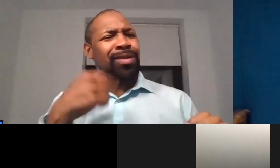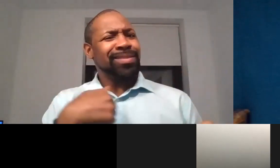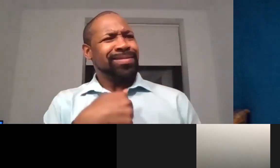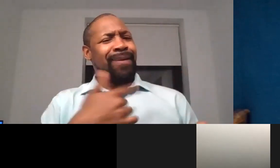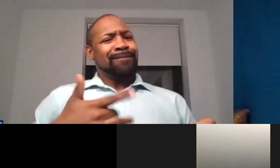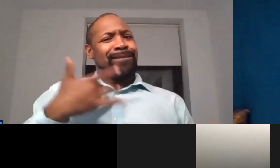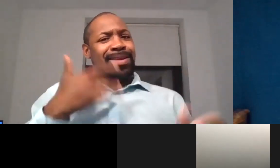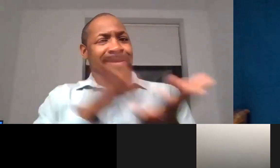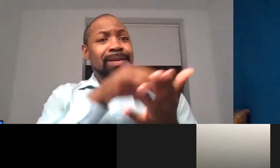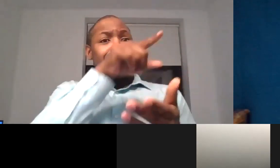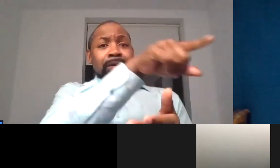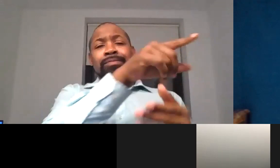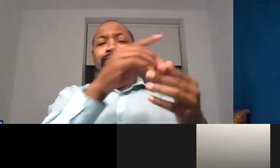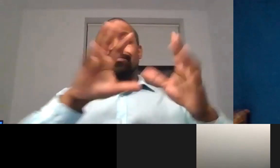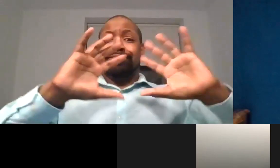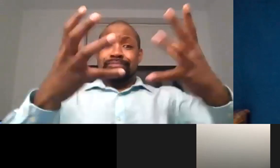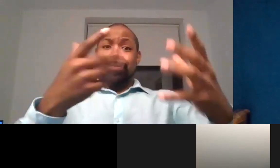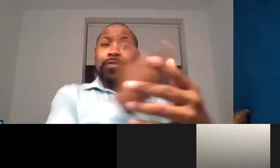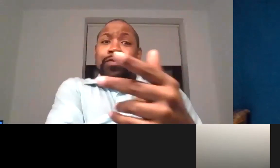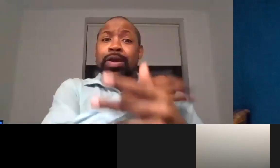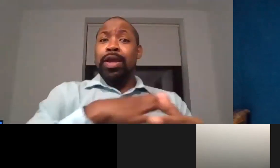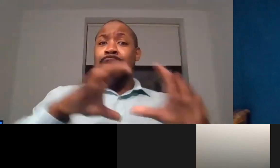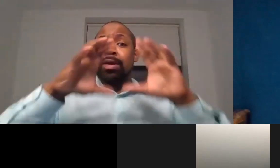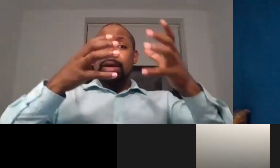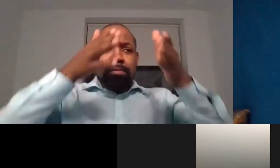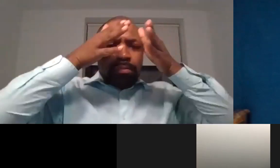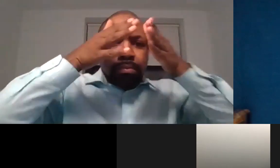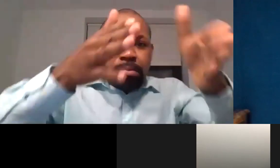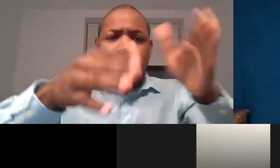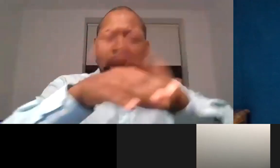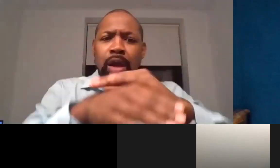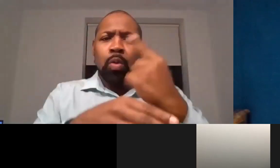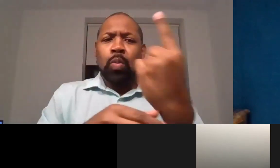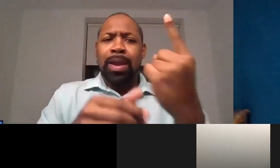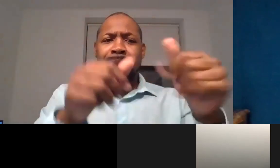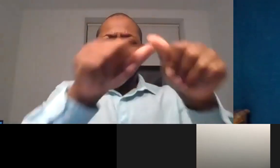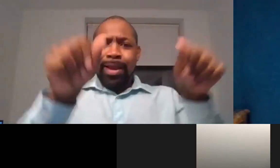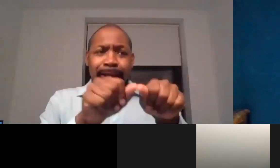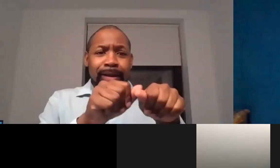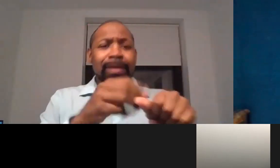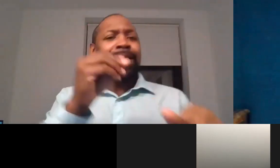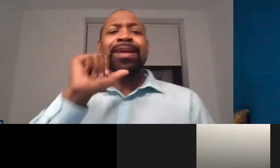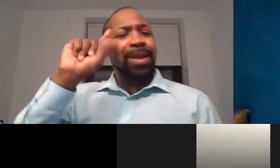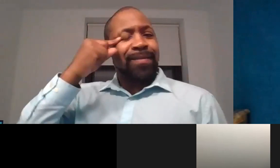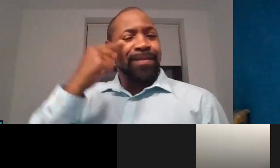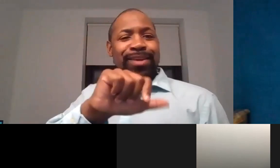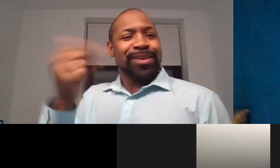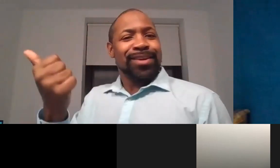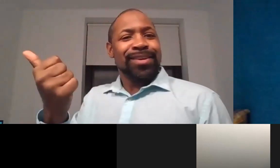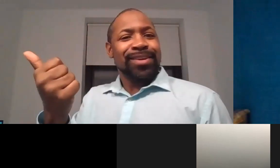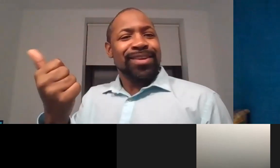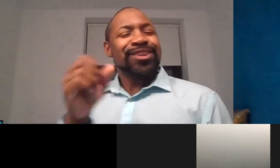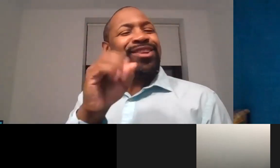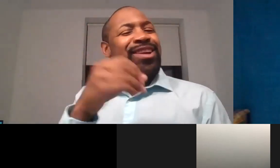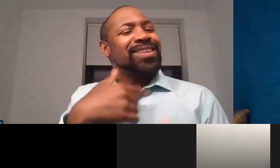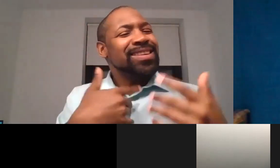isn't represented in any of that. And so I definitely feel that the vaccine committee just focused on that one